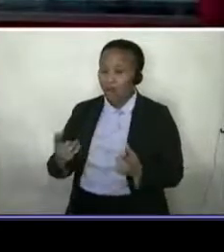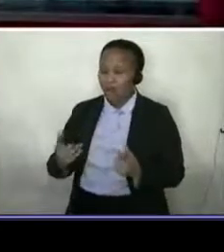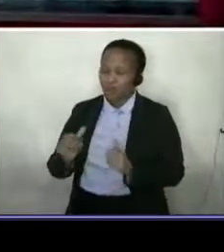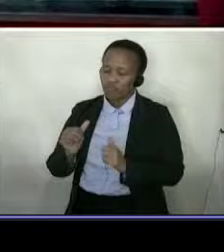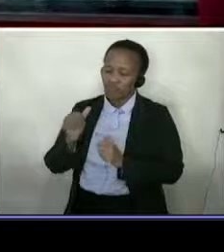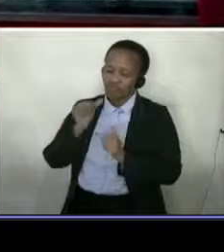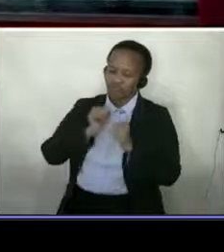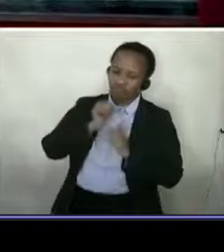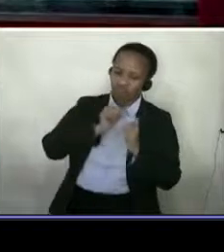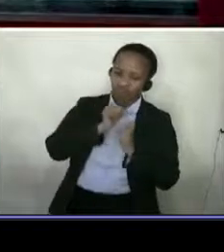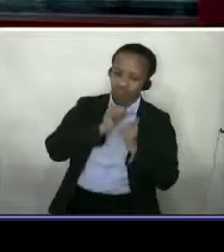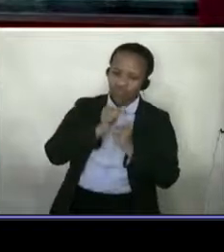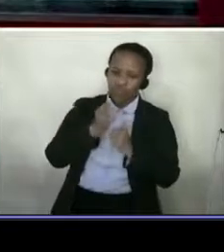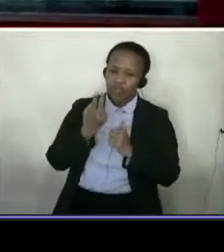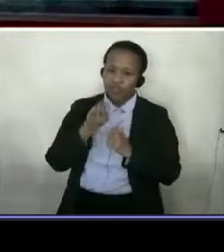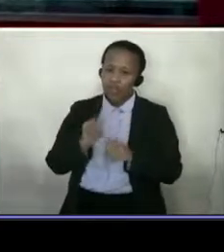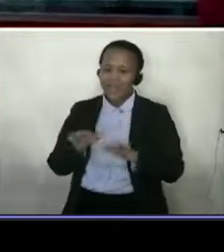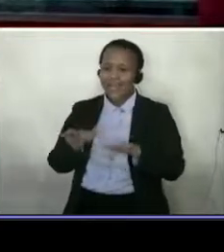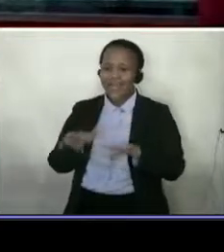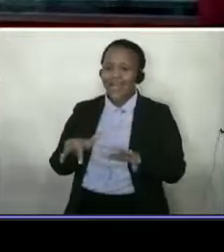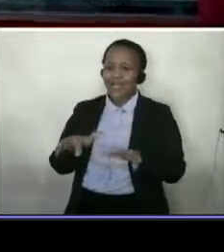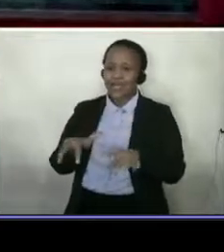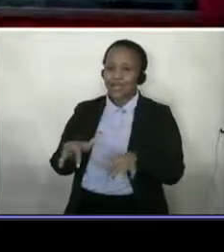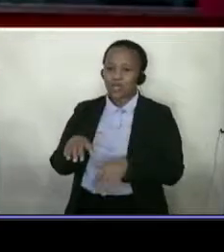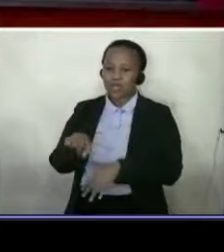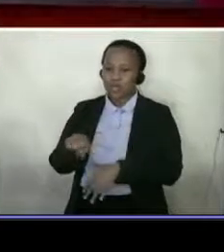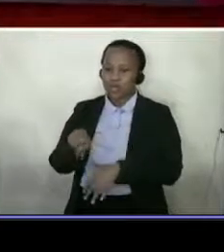2019 in the SOPA that was presented by